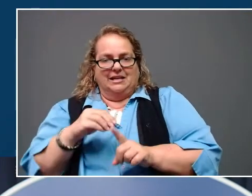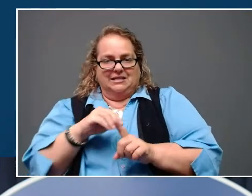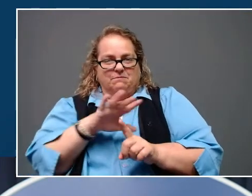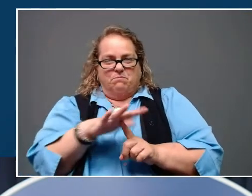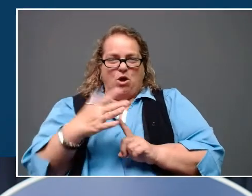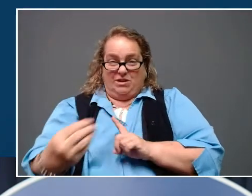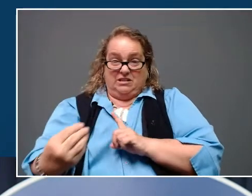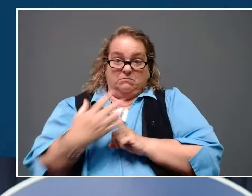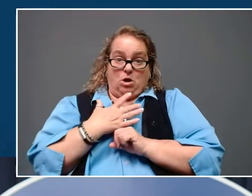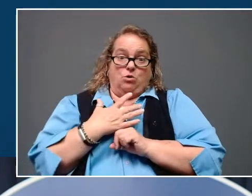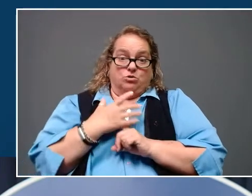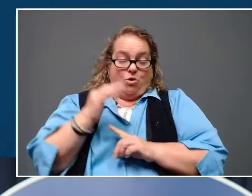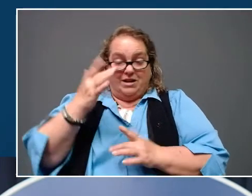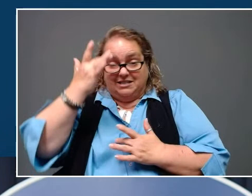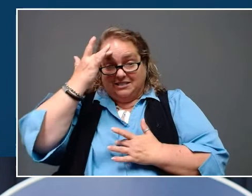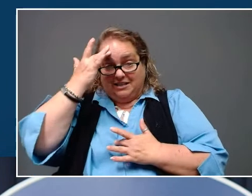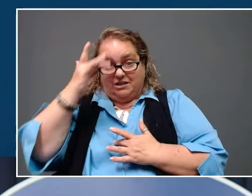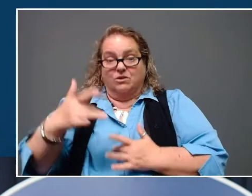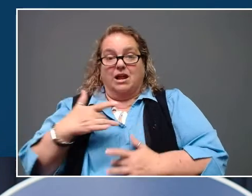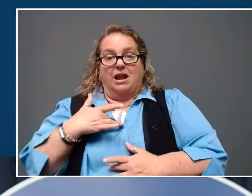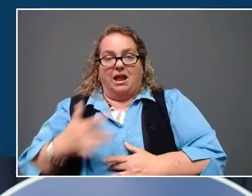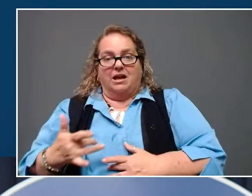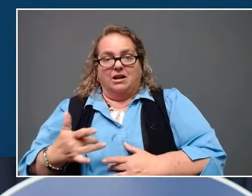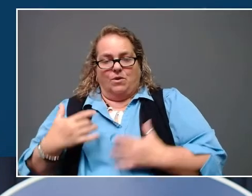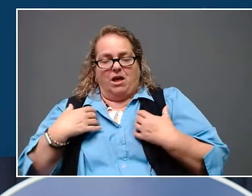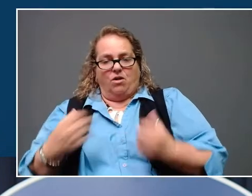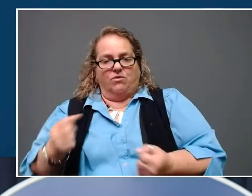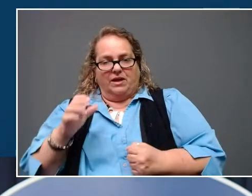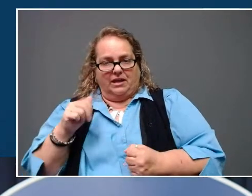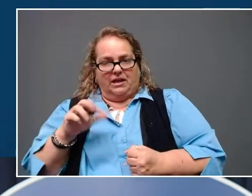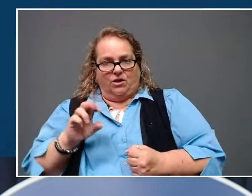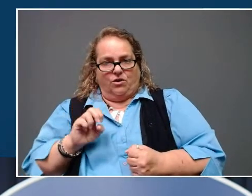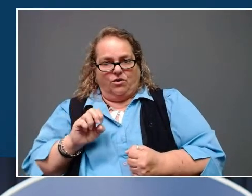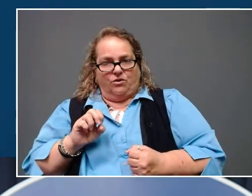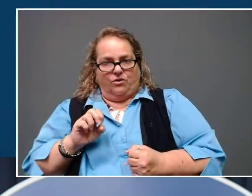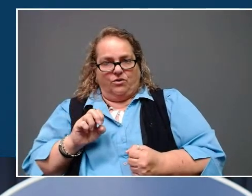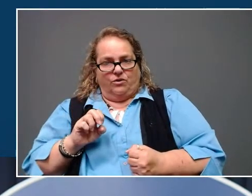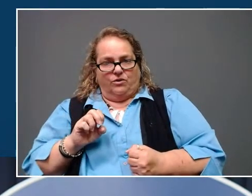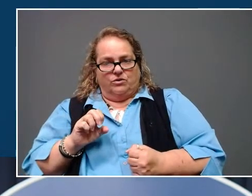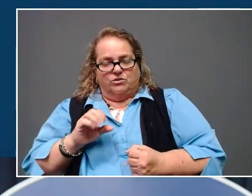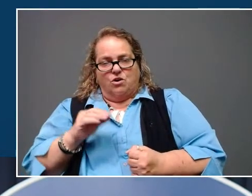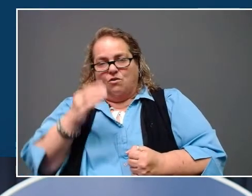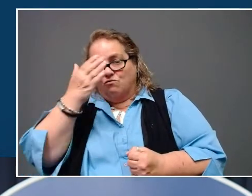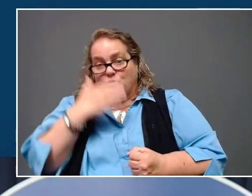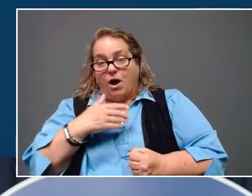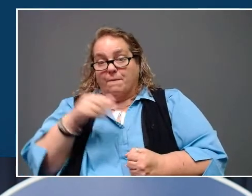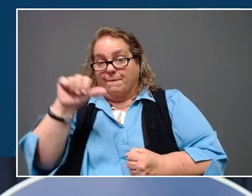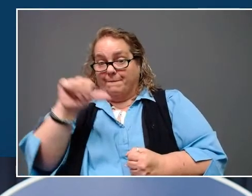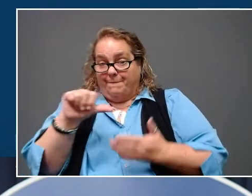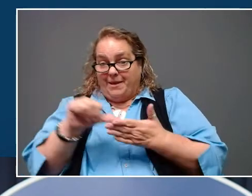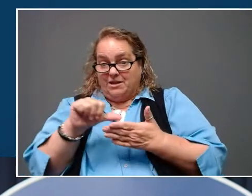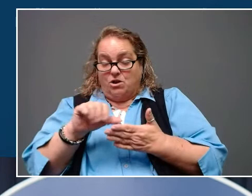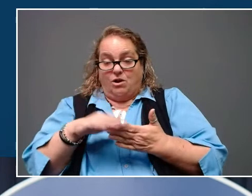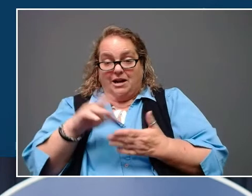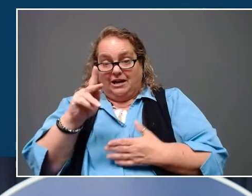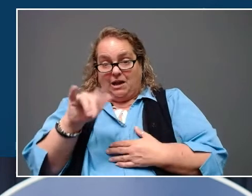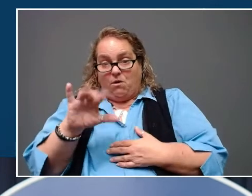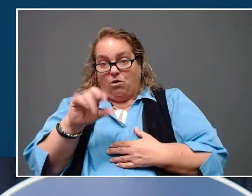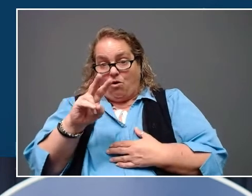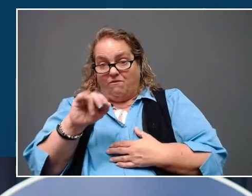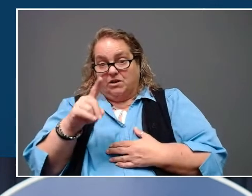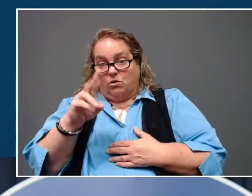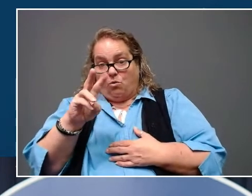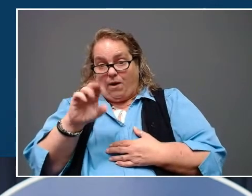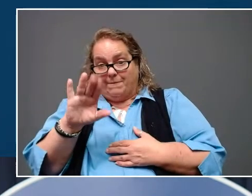sick, are you likely to have access to healthcare? So the front page on the KY COVID website shows the other map. That's the